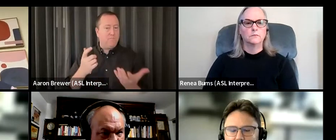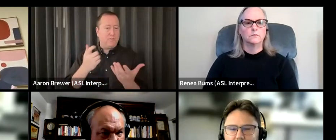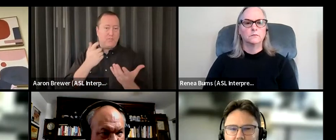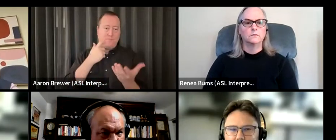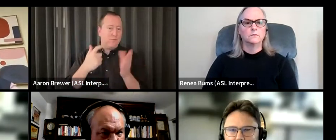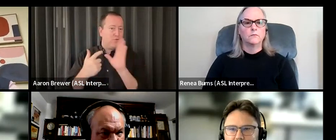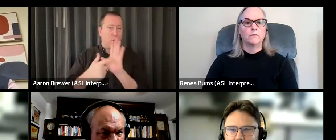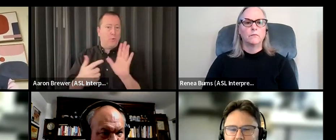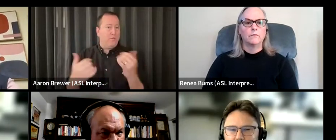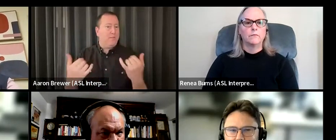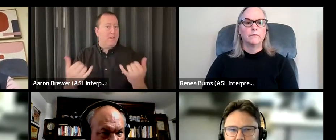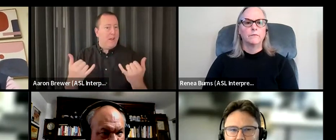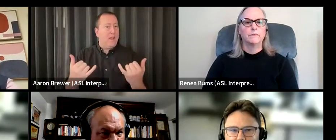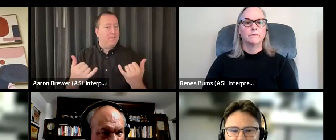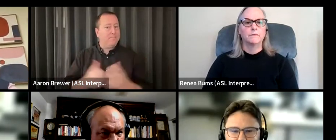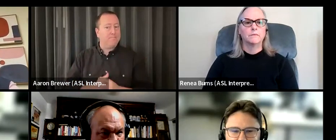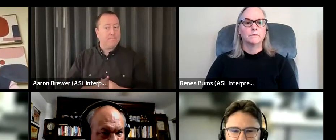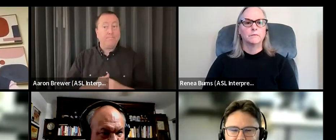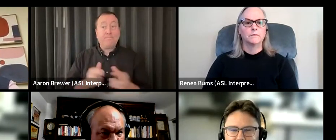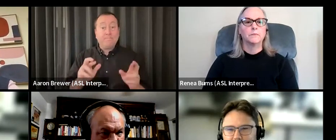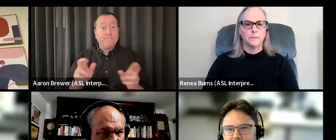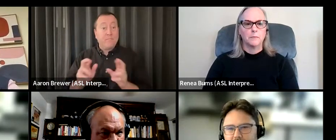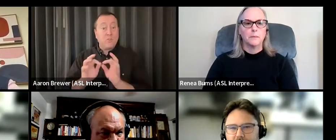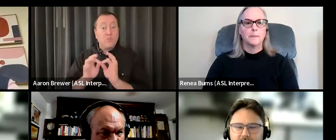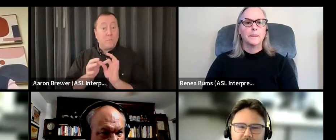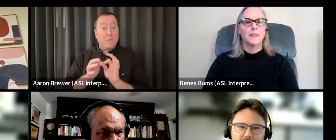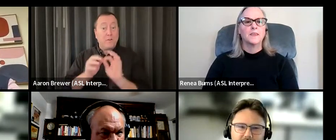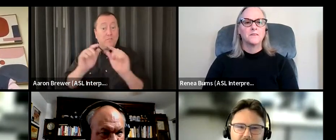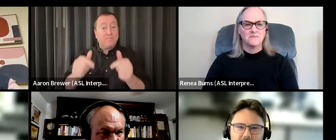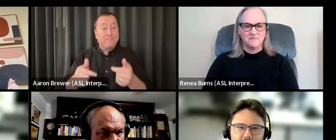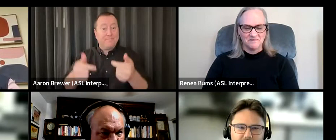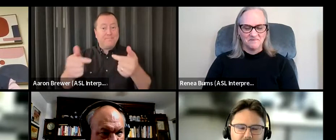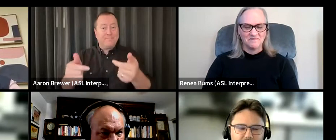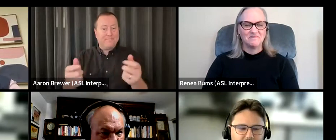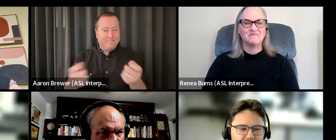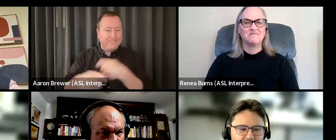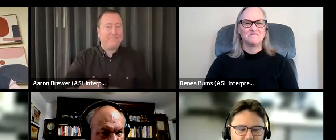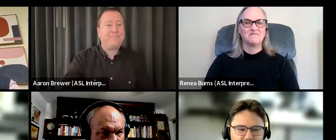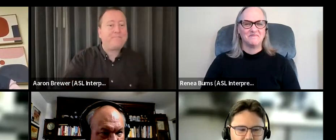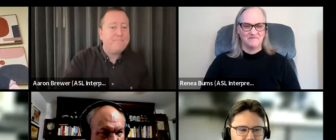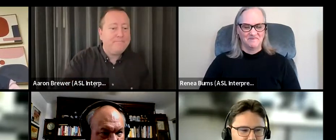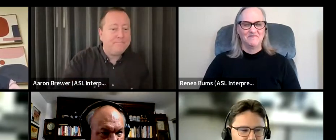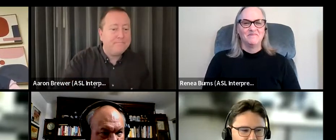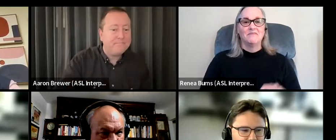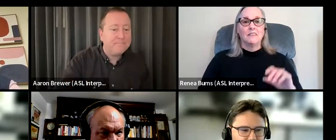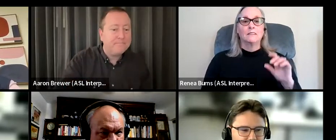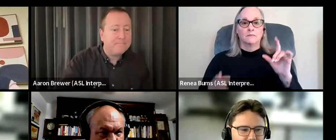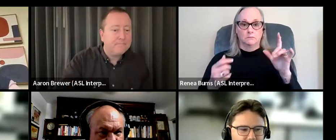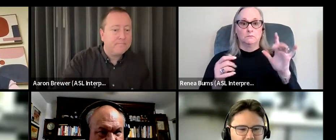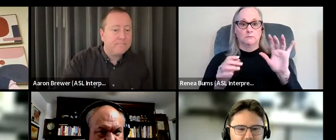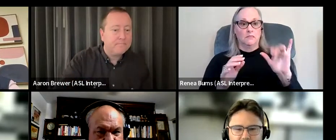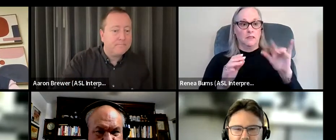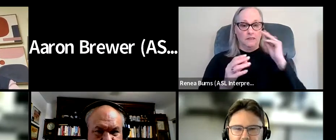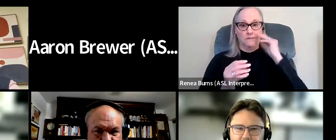today. So with that, I'll turn it back over to any